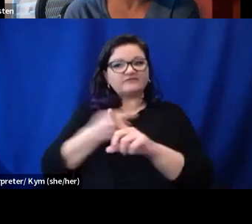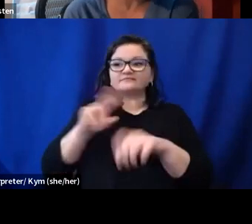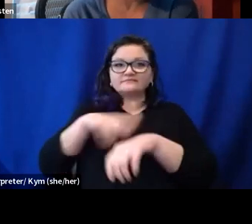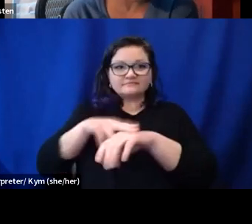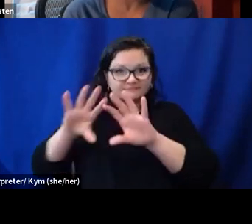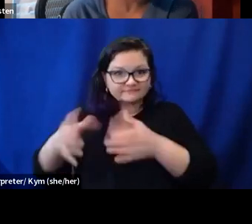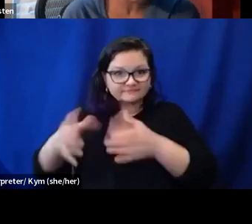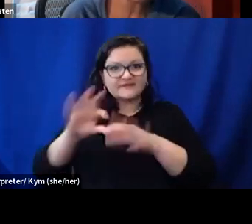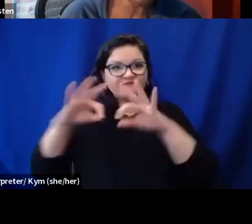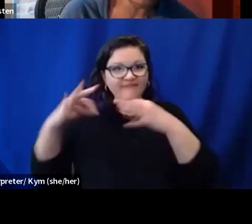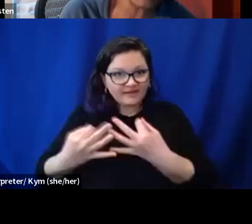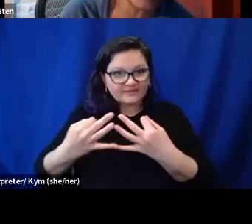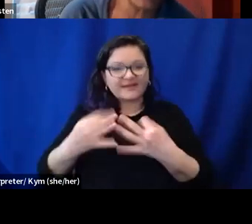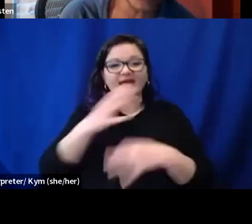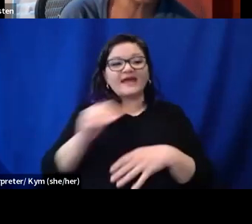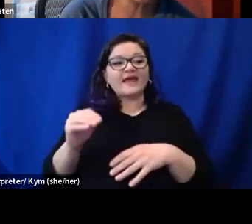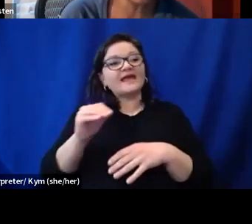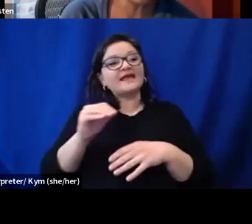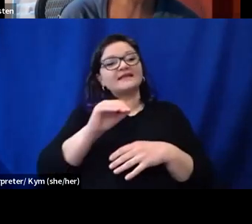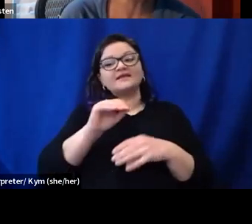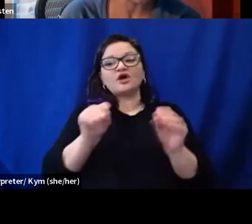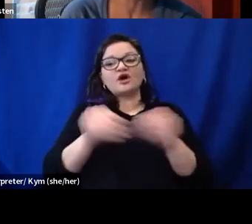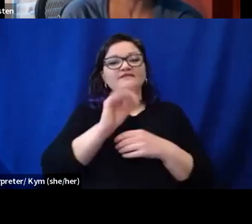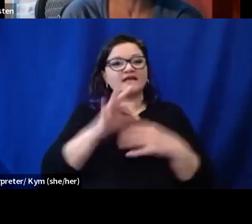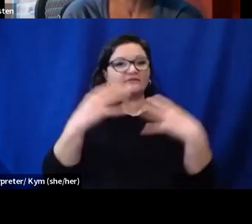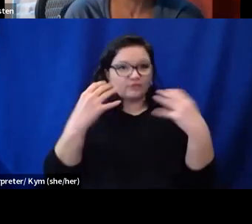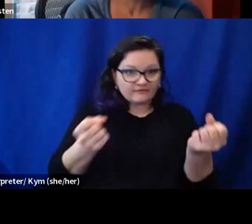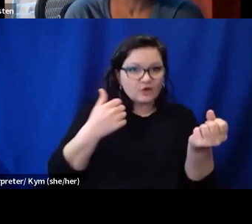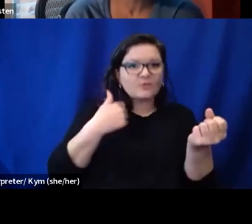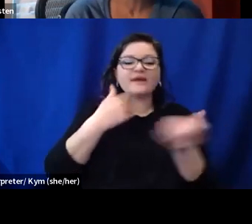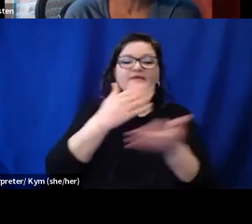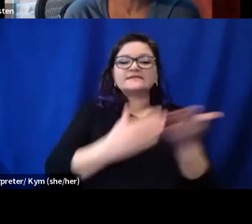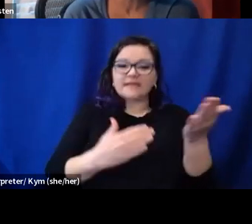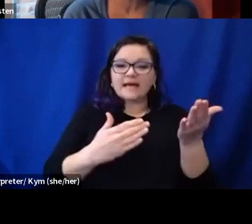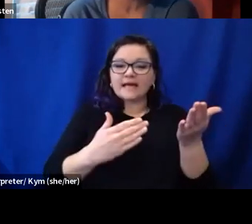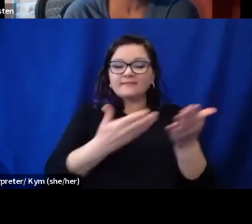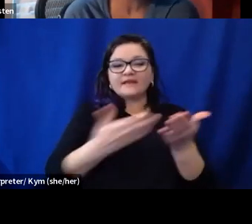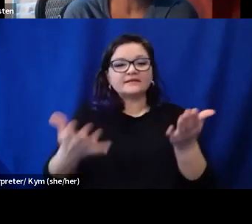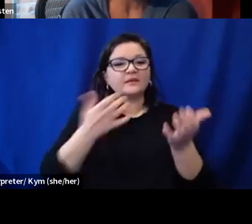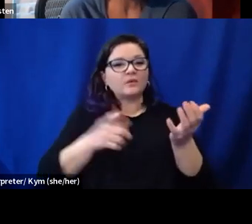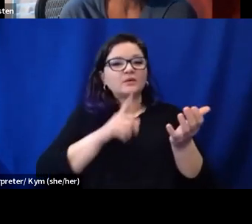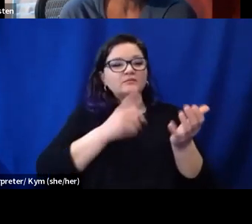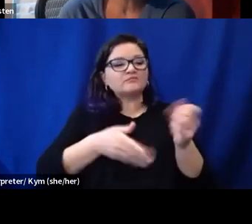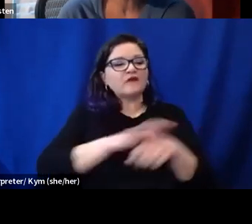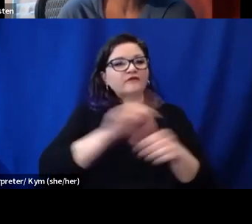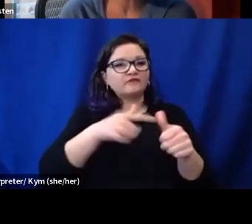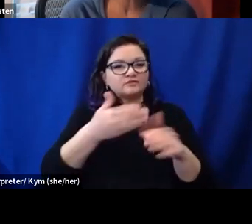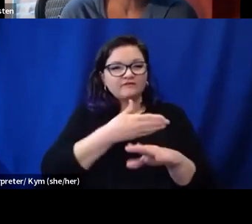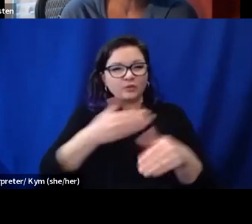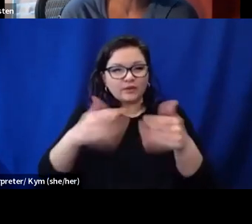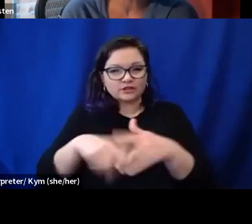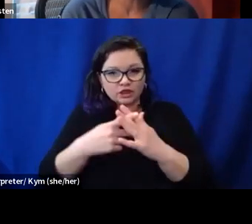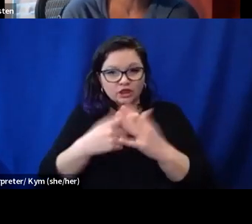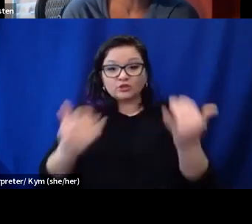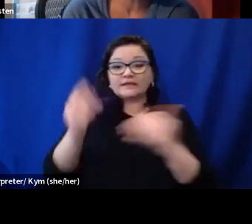Office of Recovery. There are a few housekeeping items I would like to go over quickly before we begin. This presentation